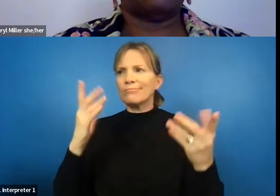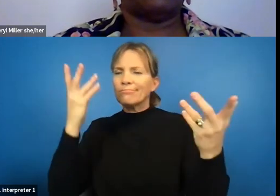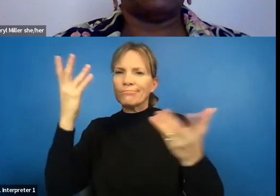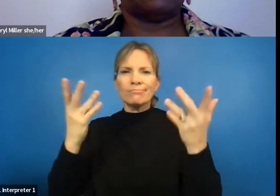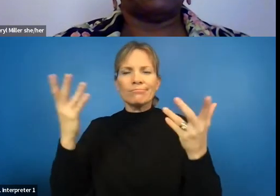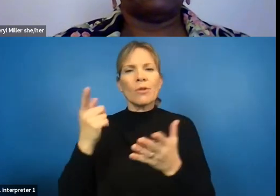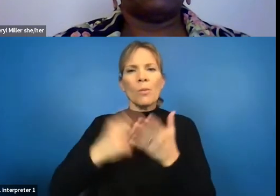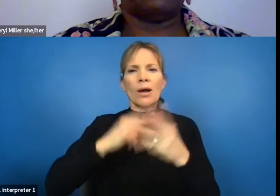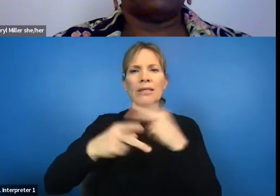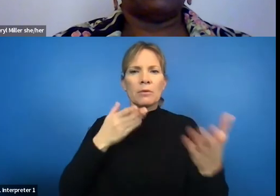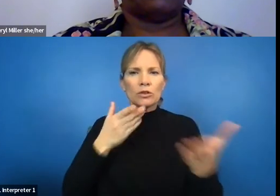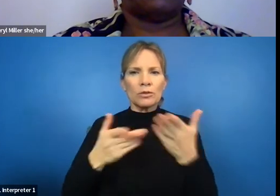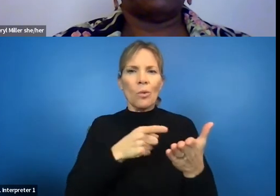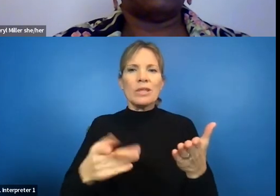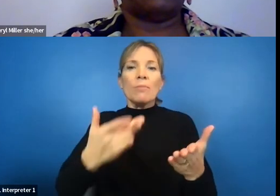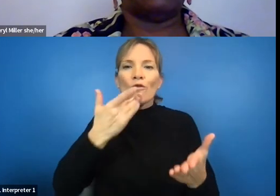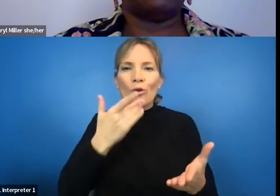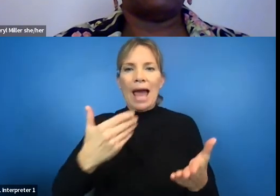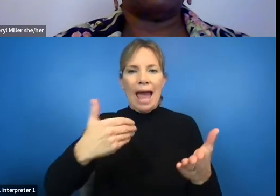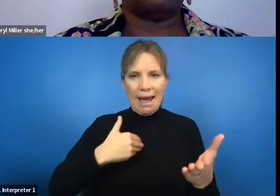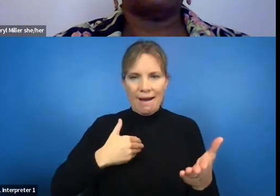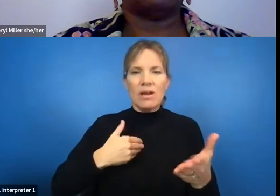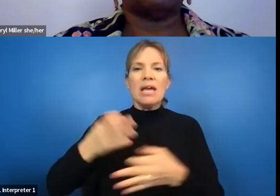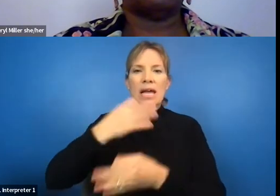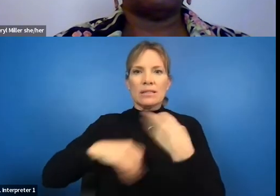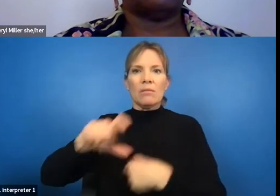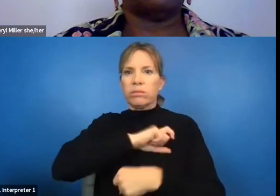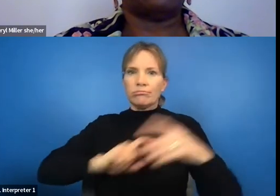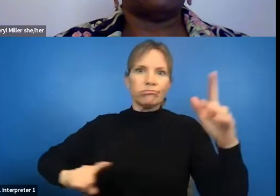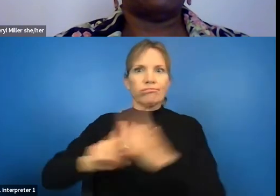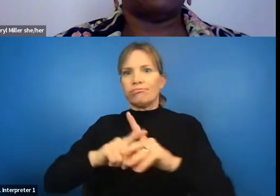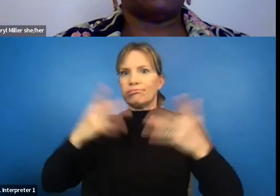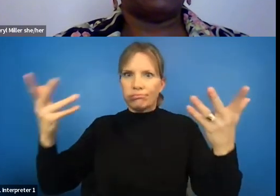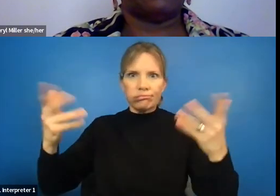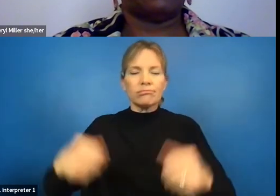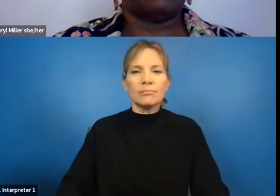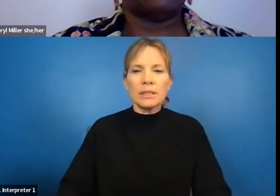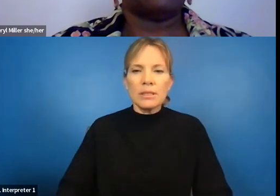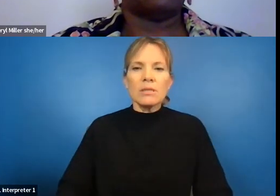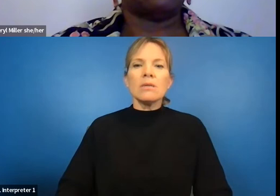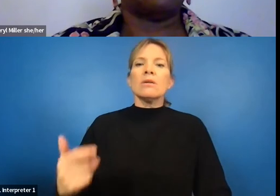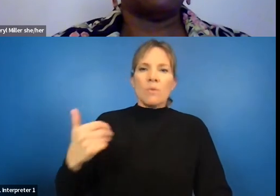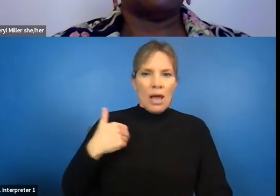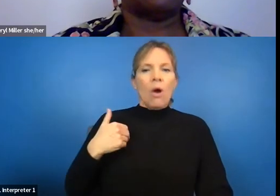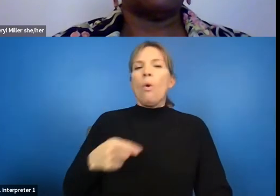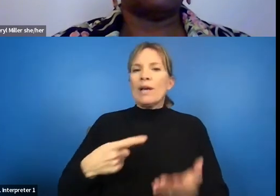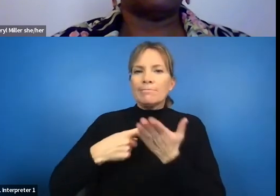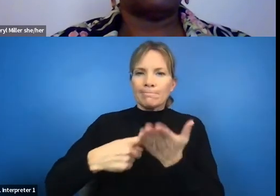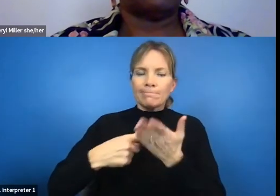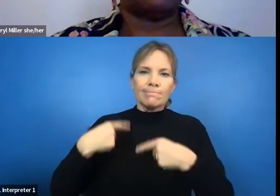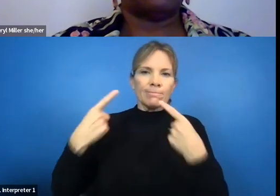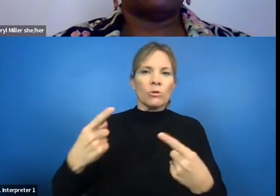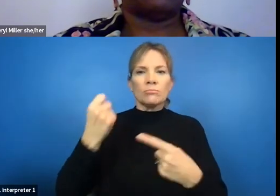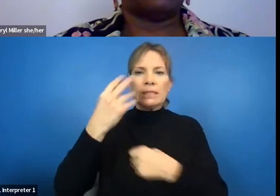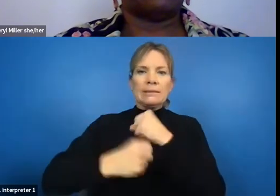what type of service would they rather have instead of police showing up. So we had those conversations over the last years. The